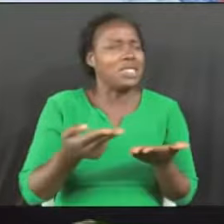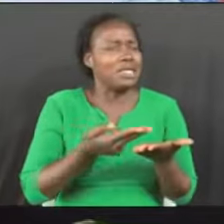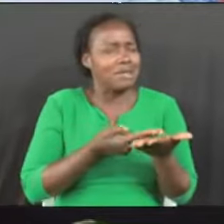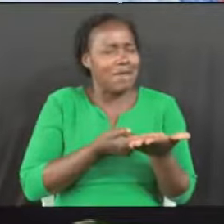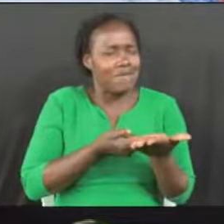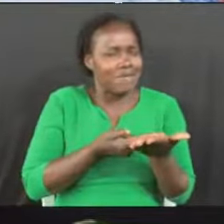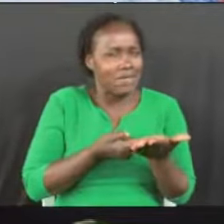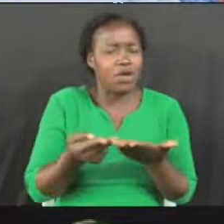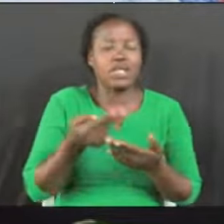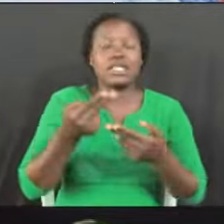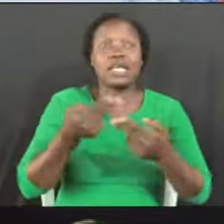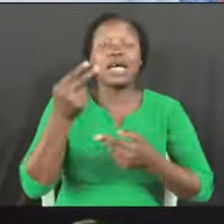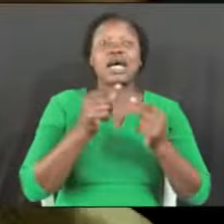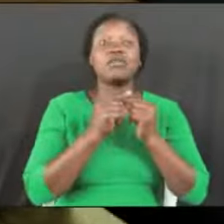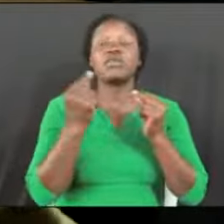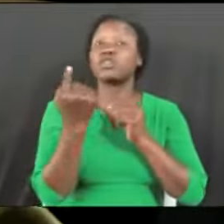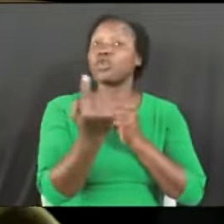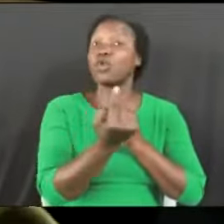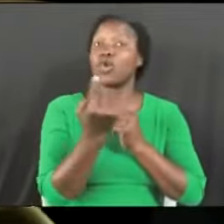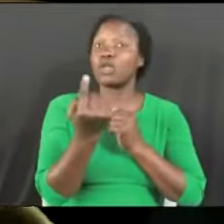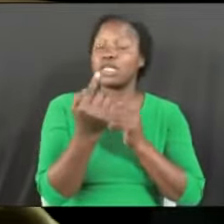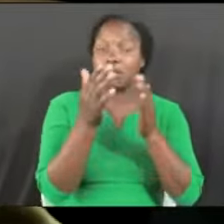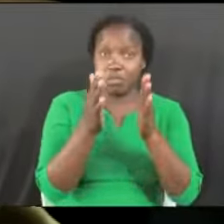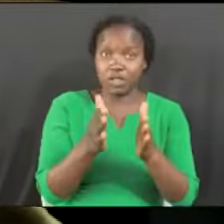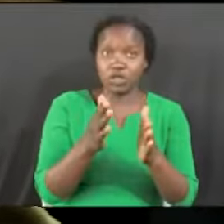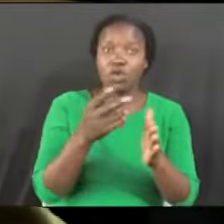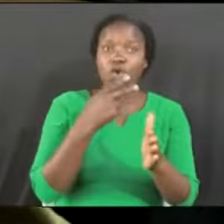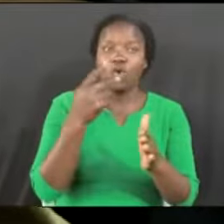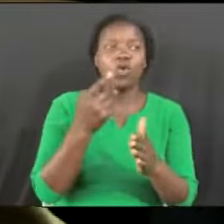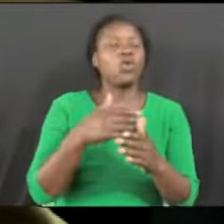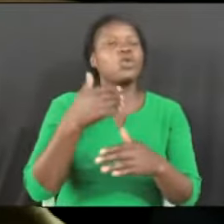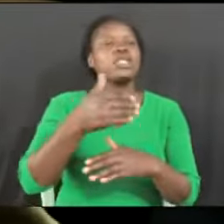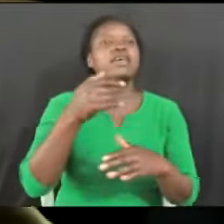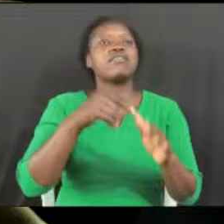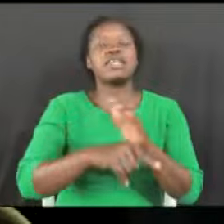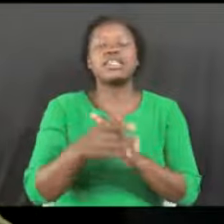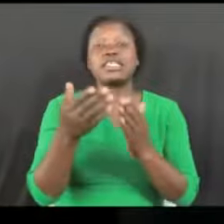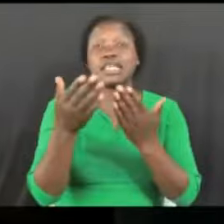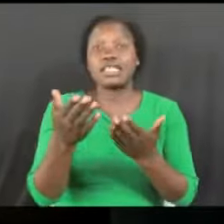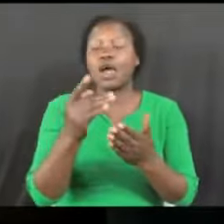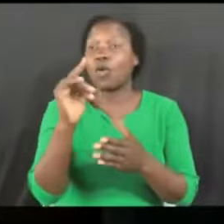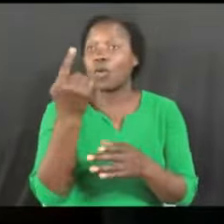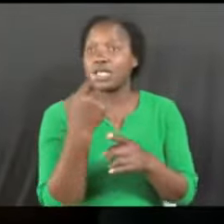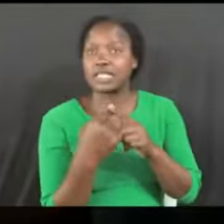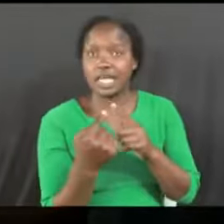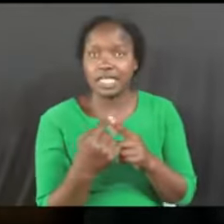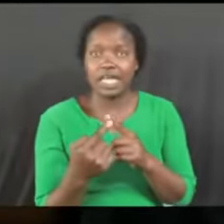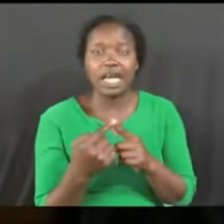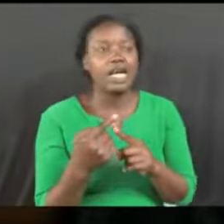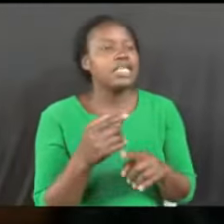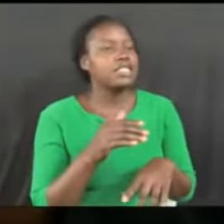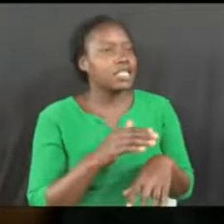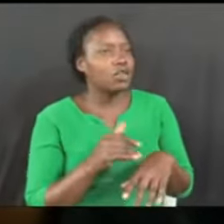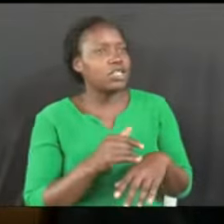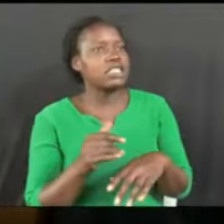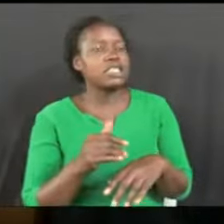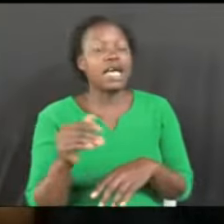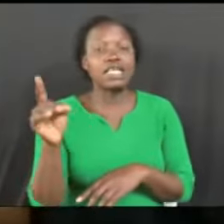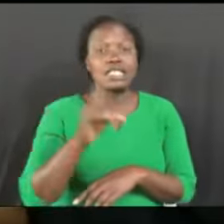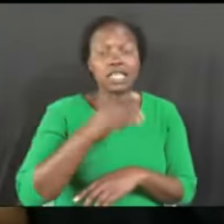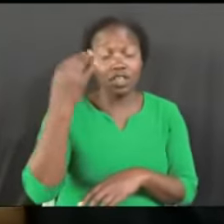high priest was the only one who could ever enter there. Once a year, they would call it the Day